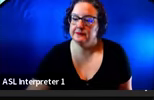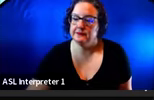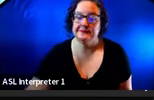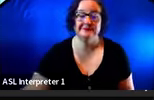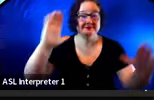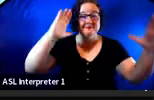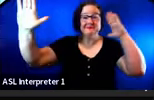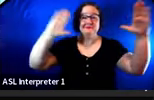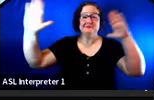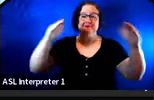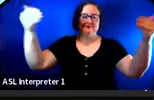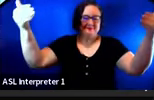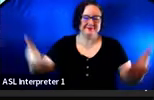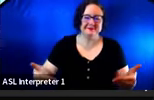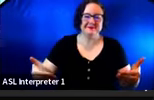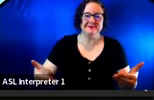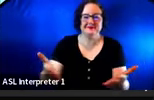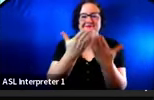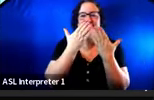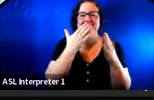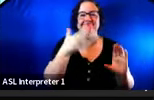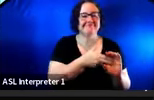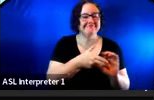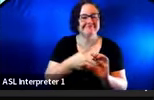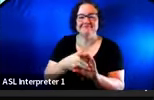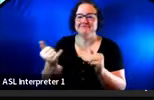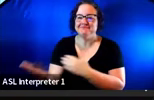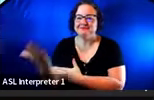Hello, everyone. Welcome in. Thank you for joining us this morning.